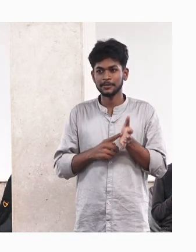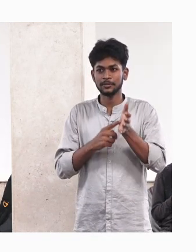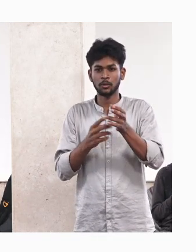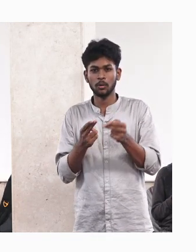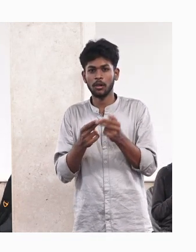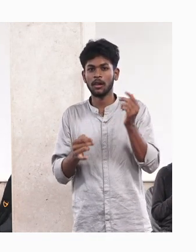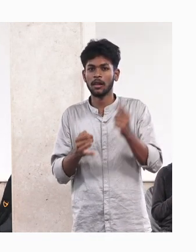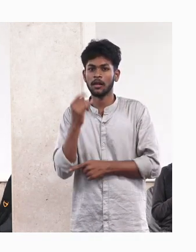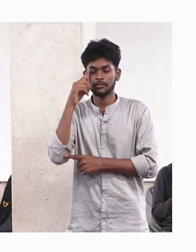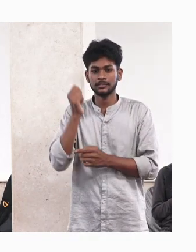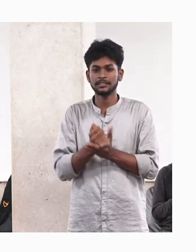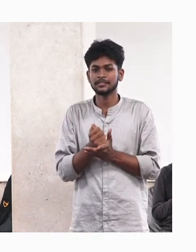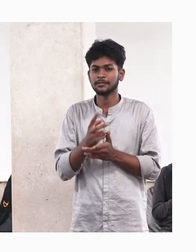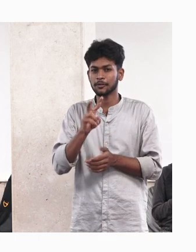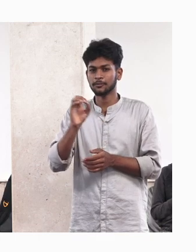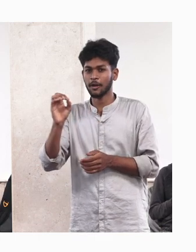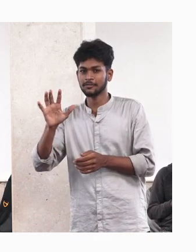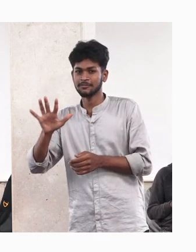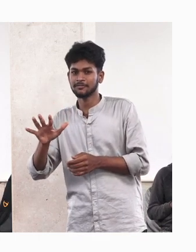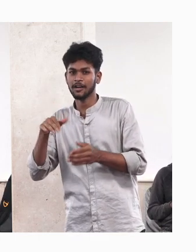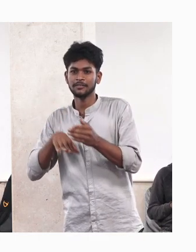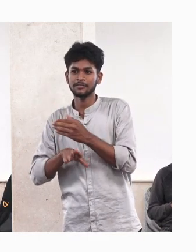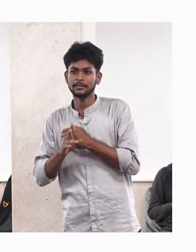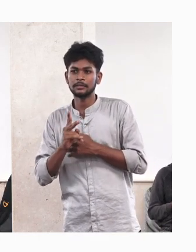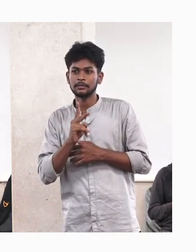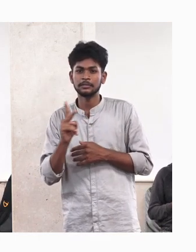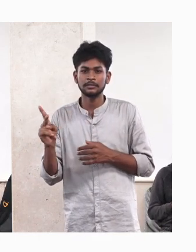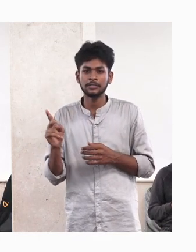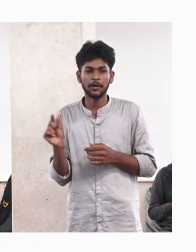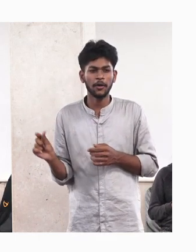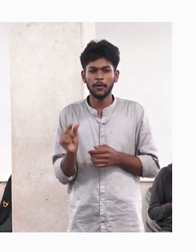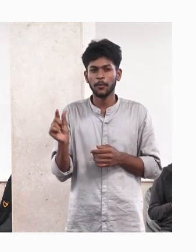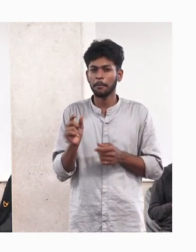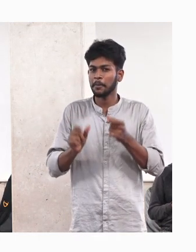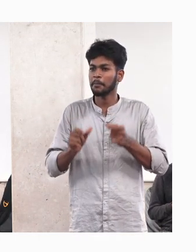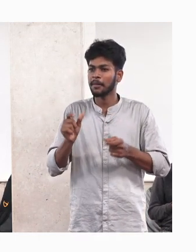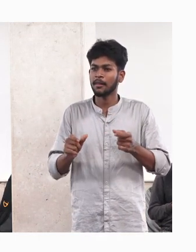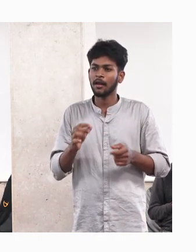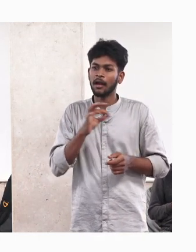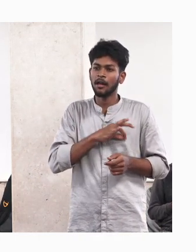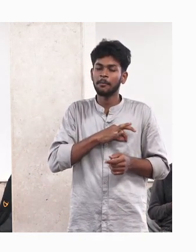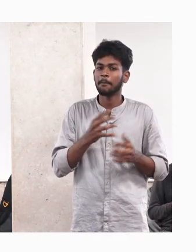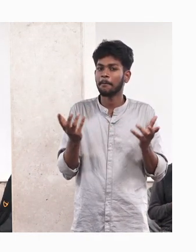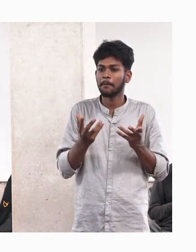was 2005. So what really helped people when between